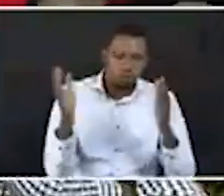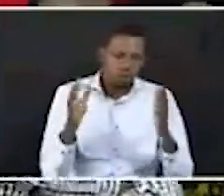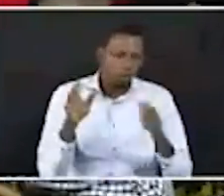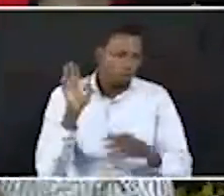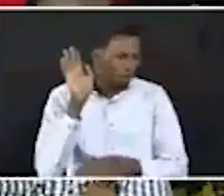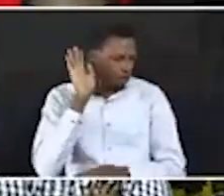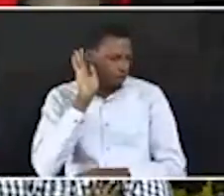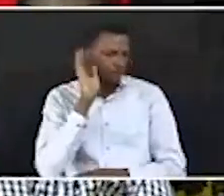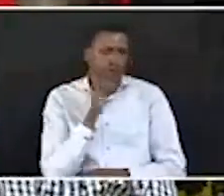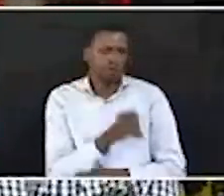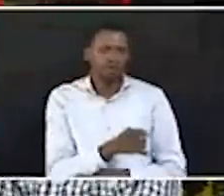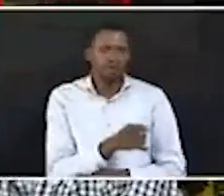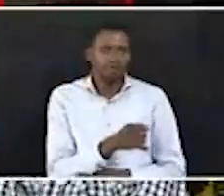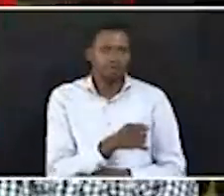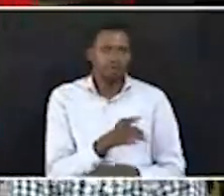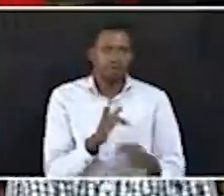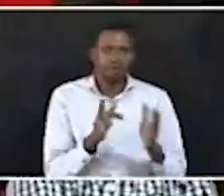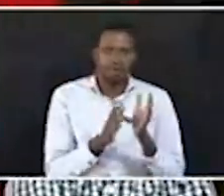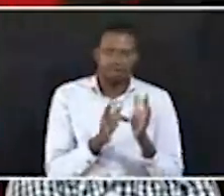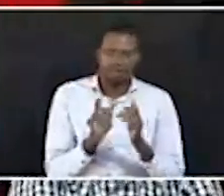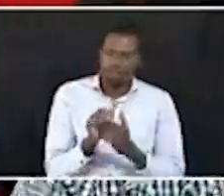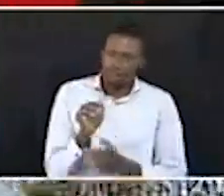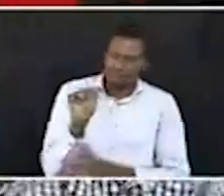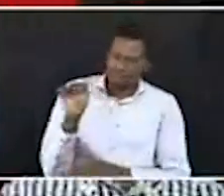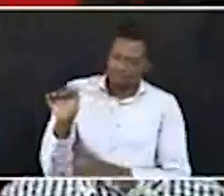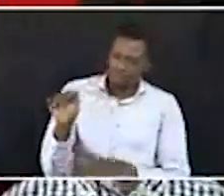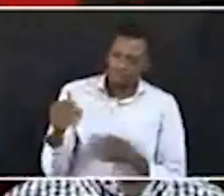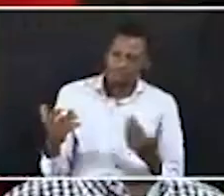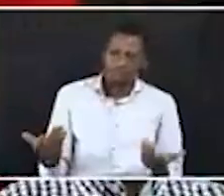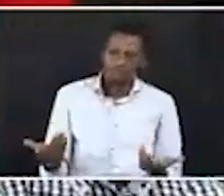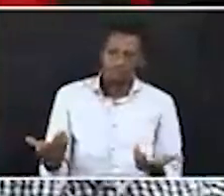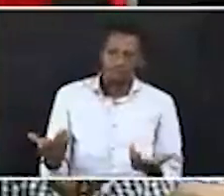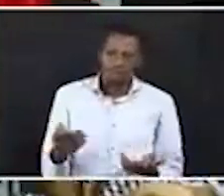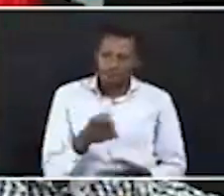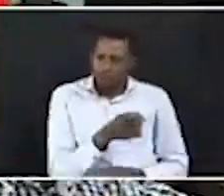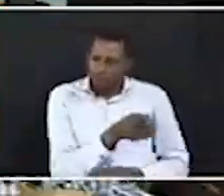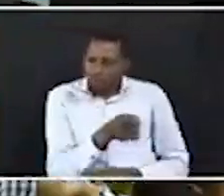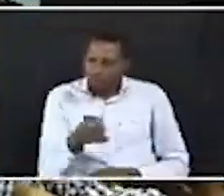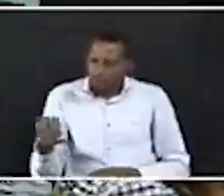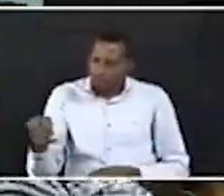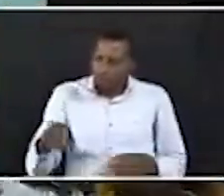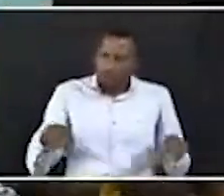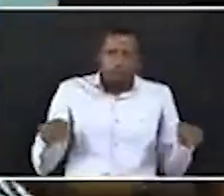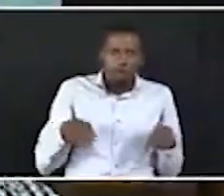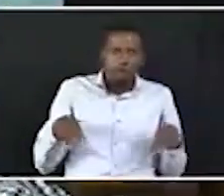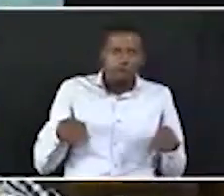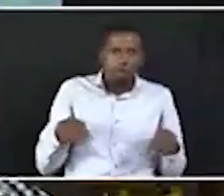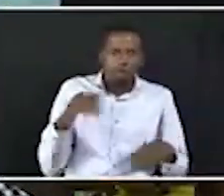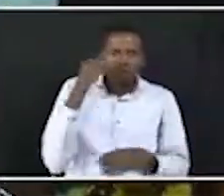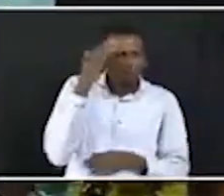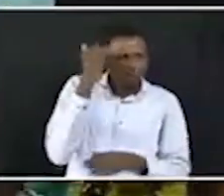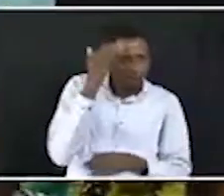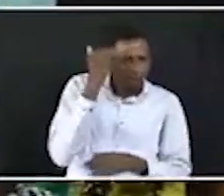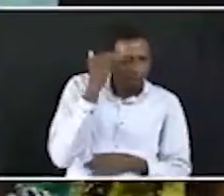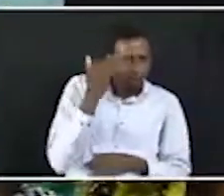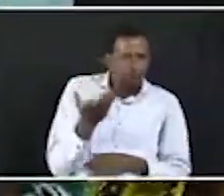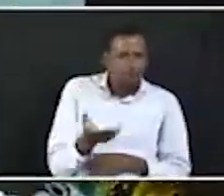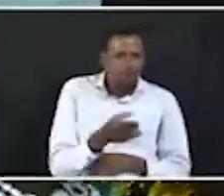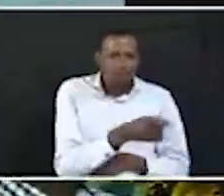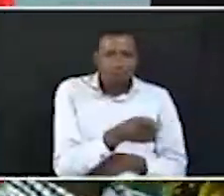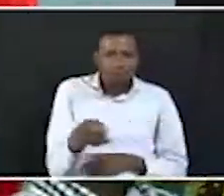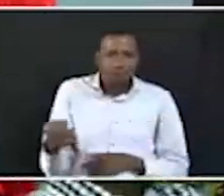him. And Jesus asked them, why are you so afraid? Don't you have